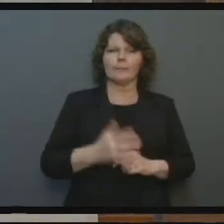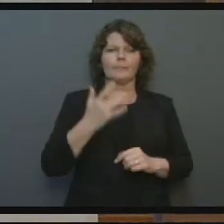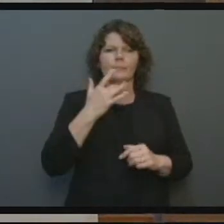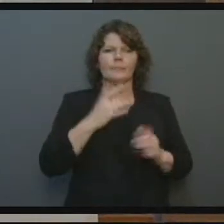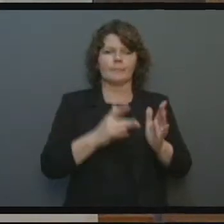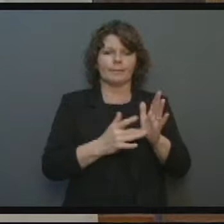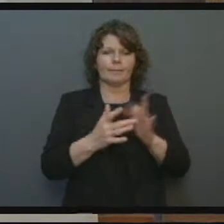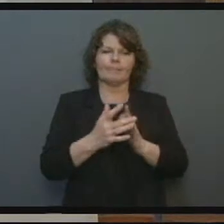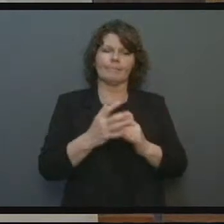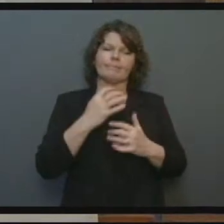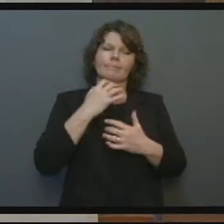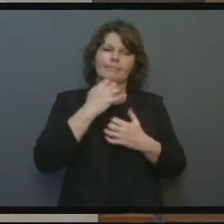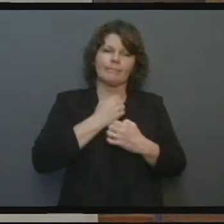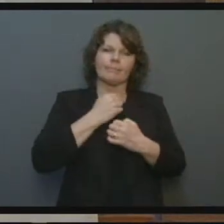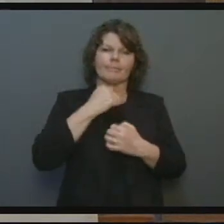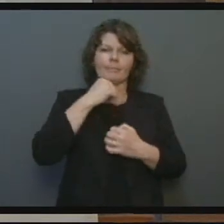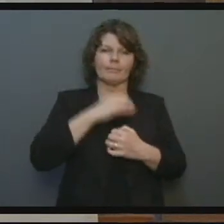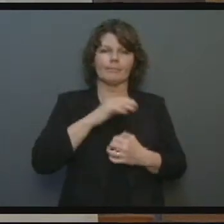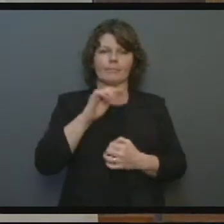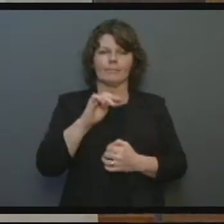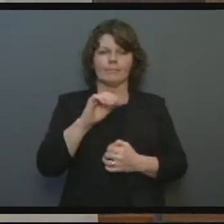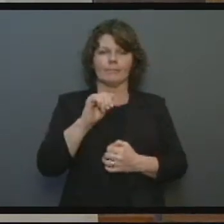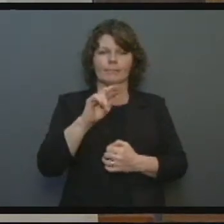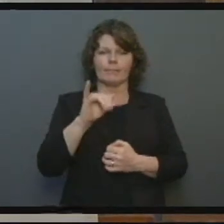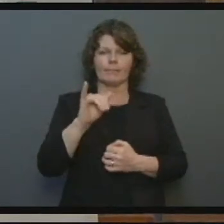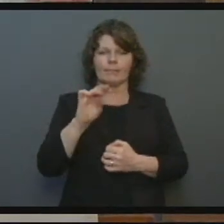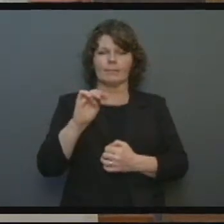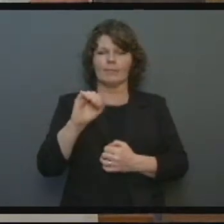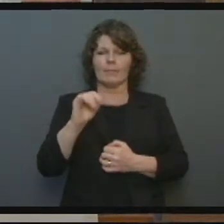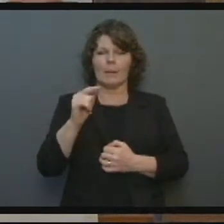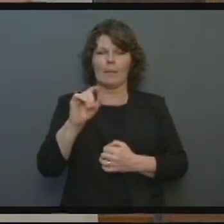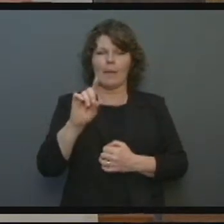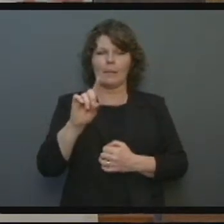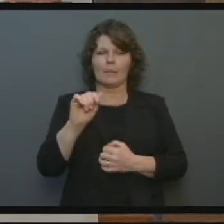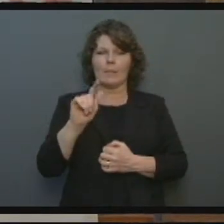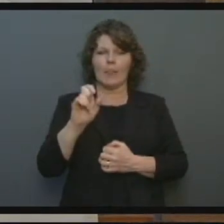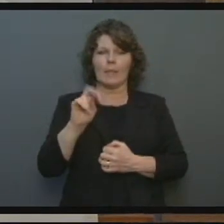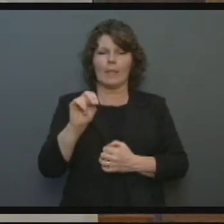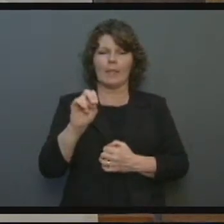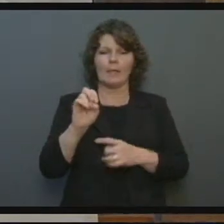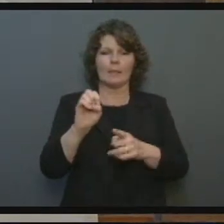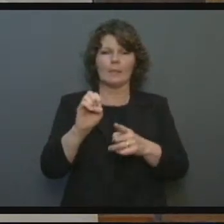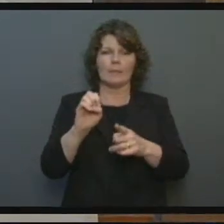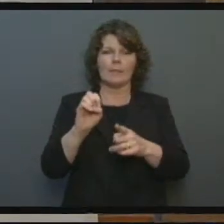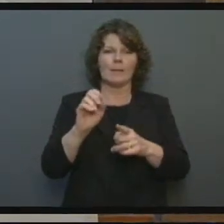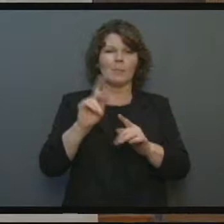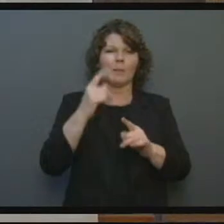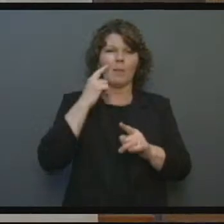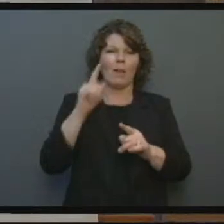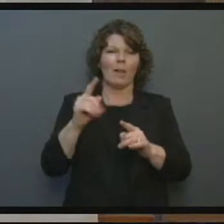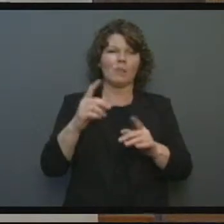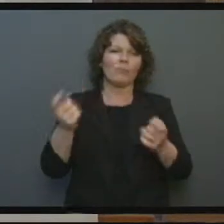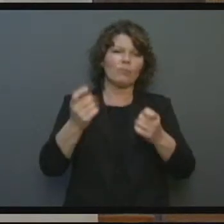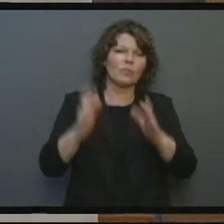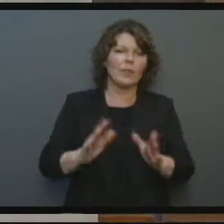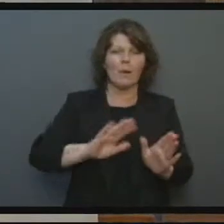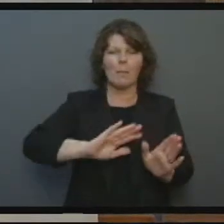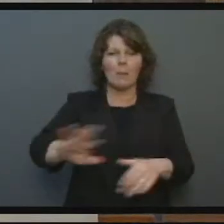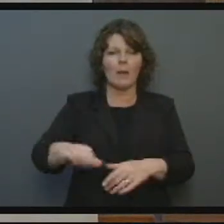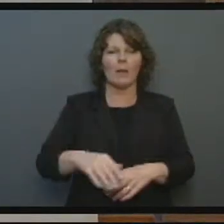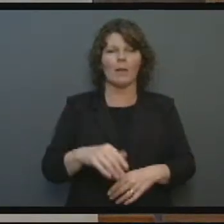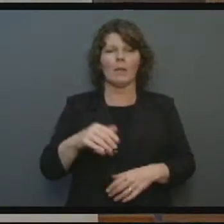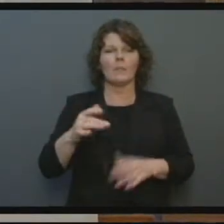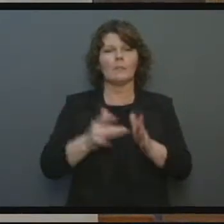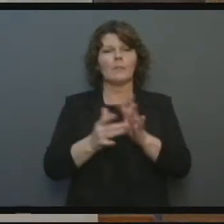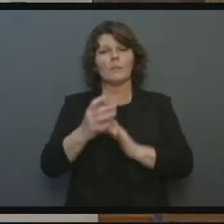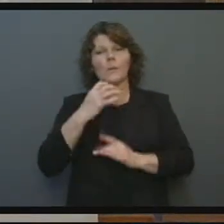for that wreck of a woman, Mary Magdalene, when everybody else had simply written her off as just another sinful woman. What about the other women